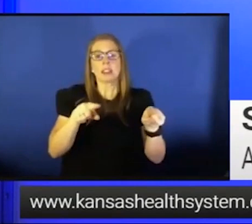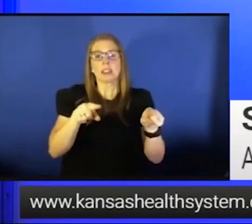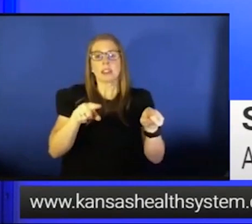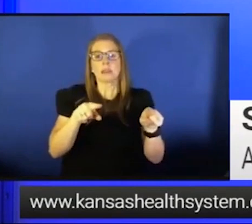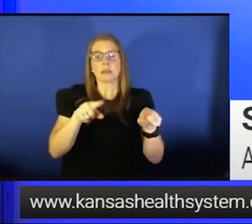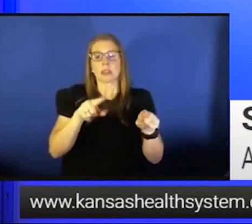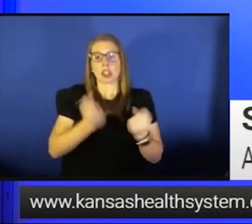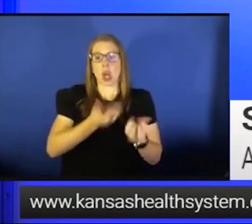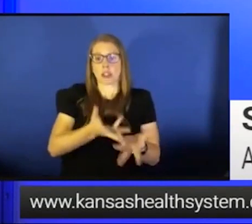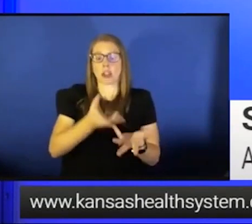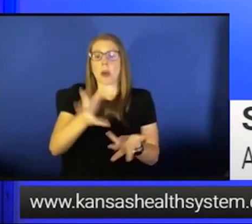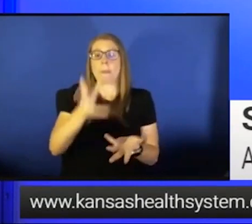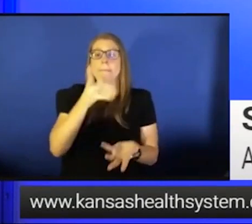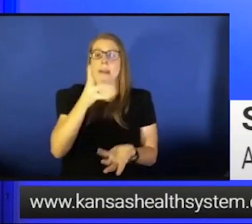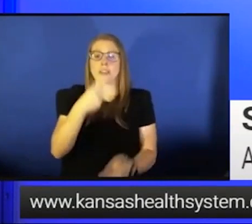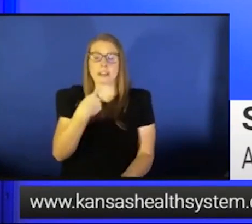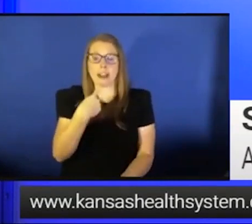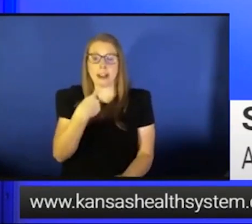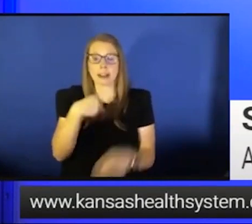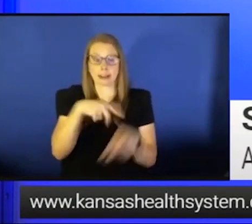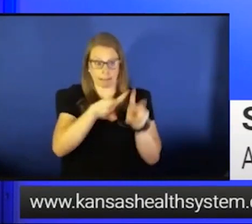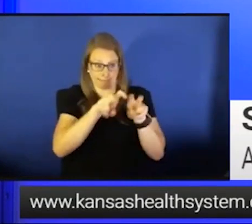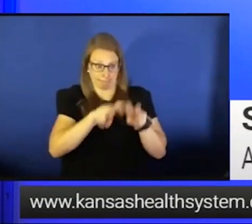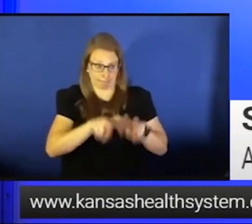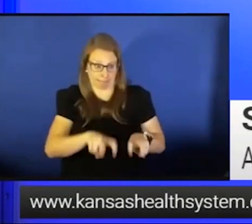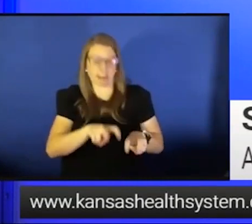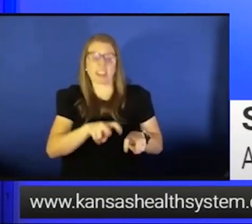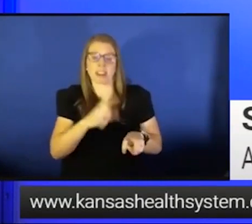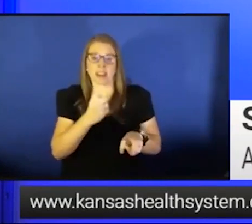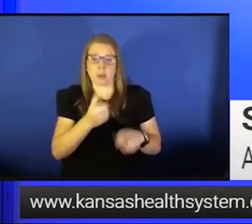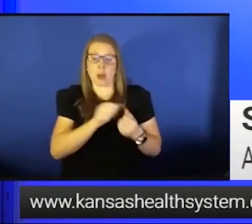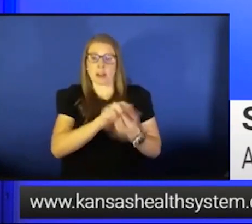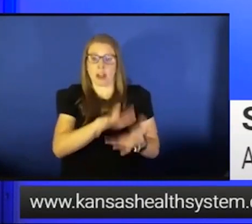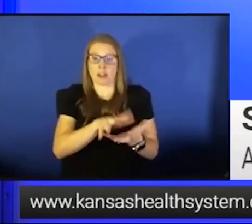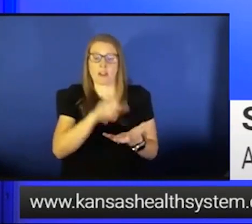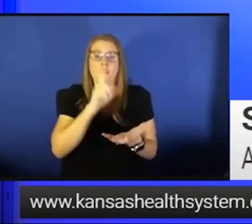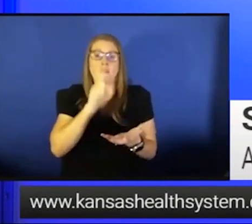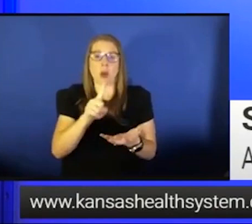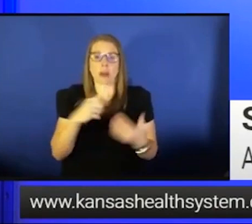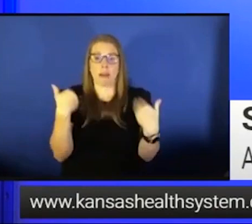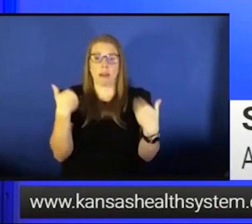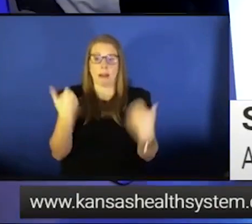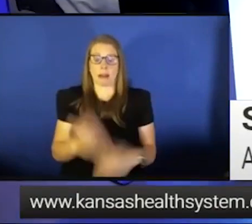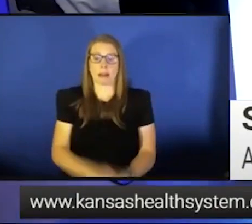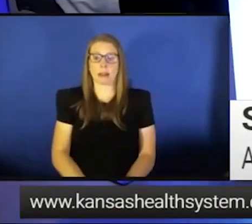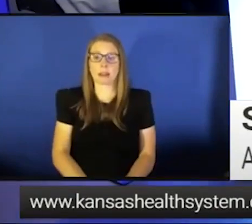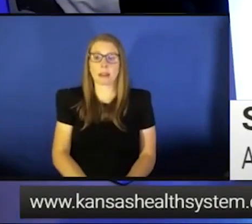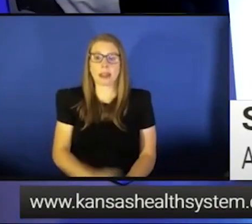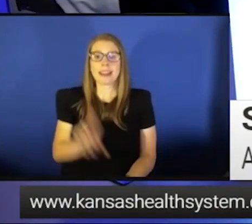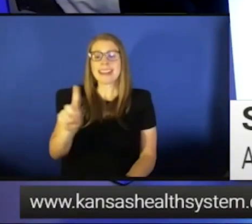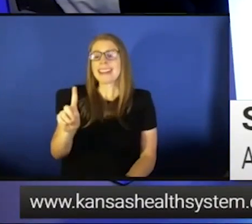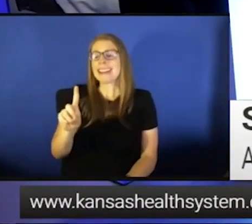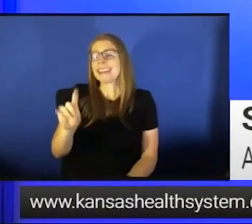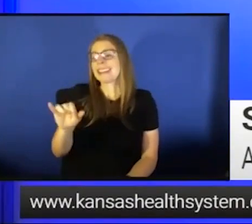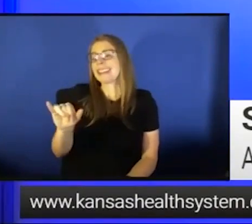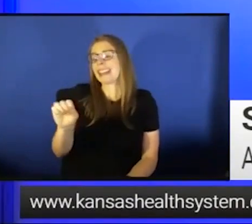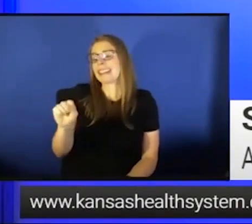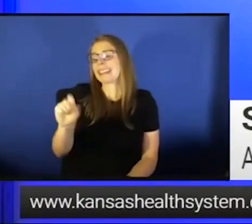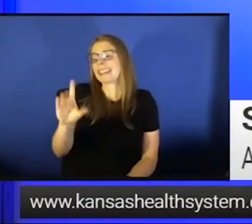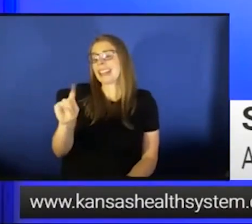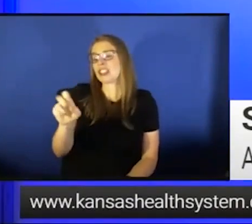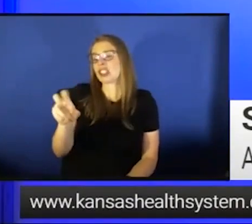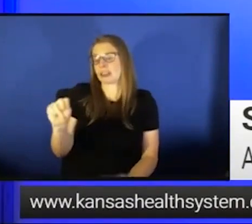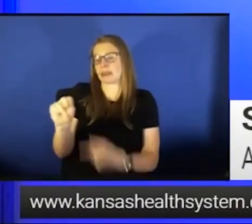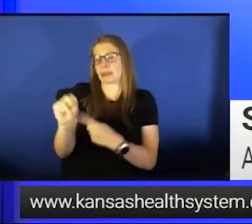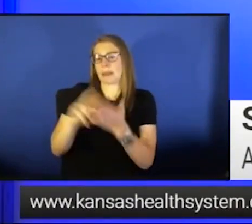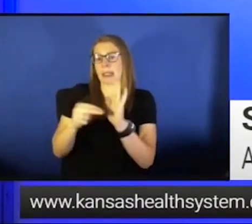mother said, dissection is, one of the causes of stroke in the young. And talk a little bit about what dissection really So is. dissection is when the blood vessel